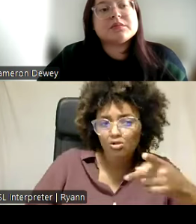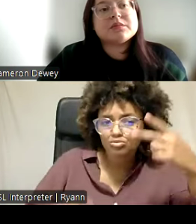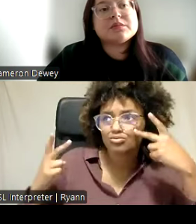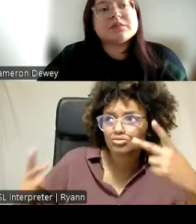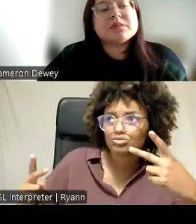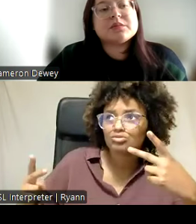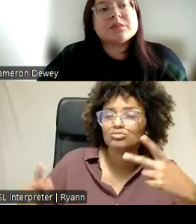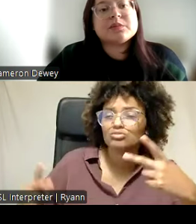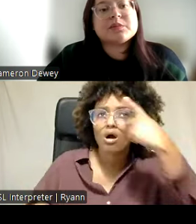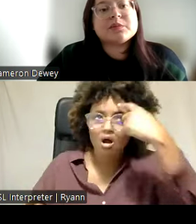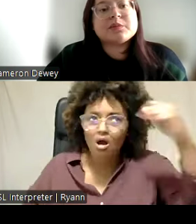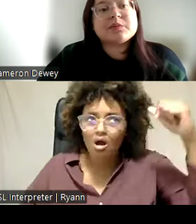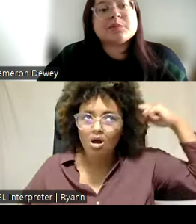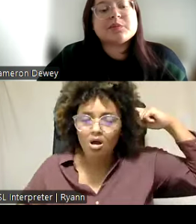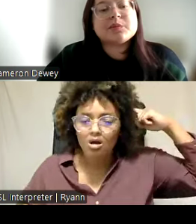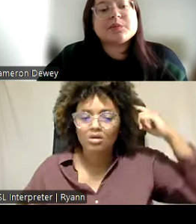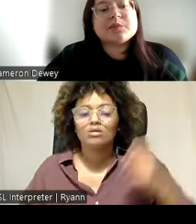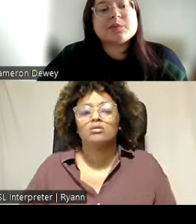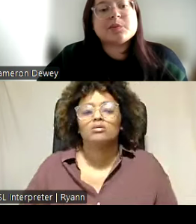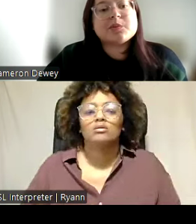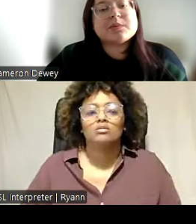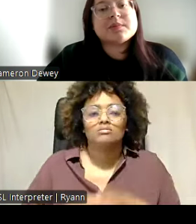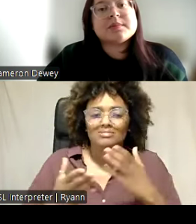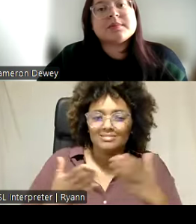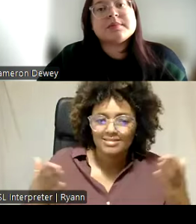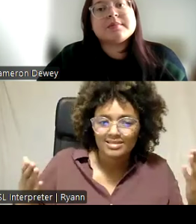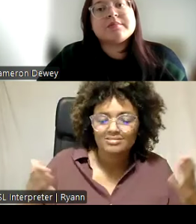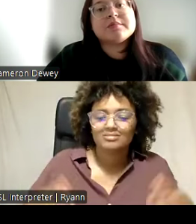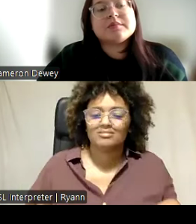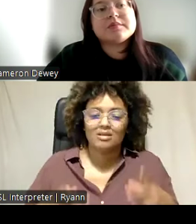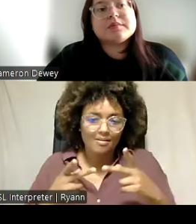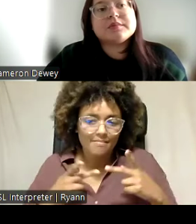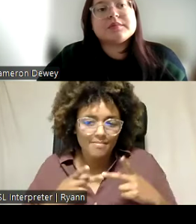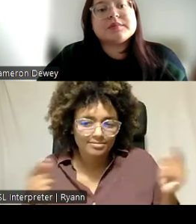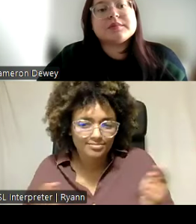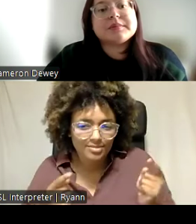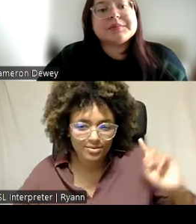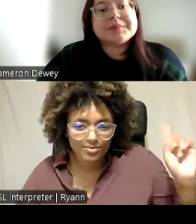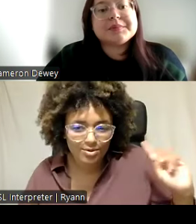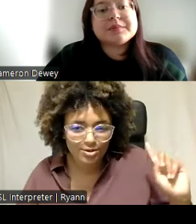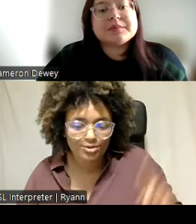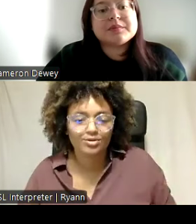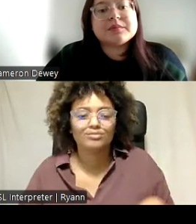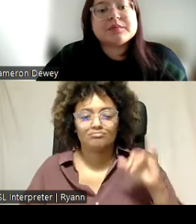Those sort of things you guys can continue to build on to draw out more information.